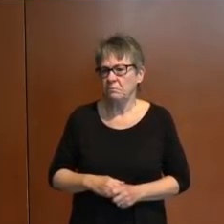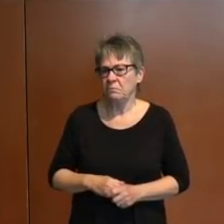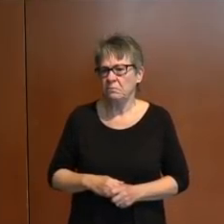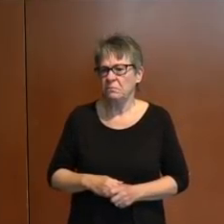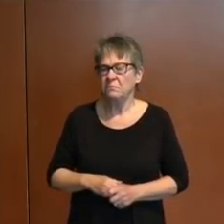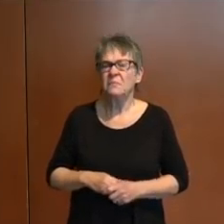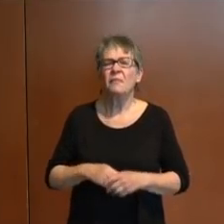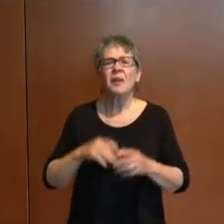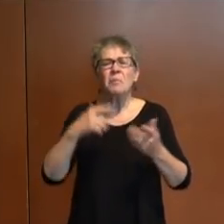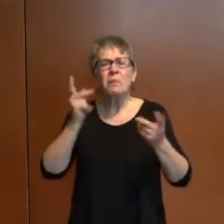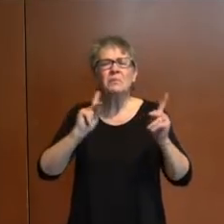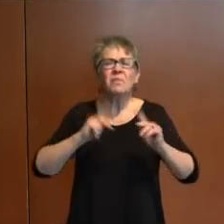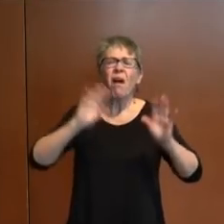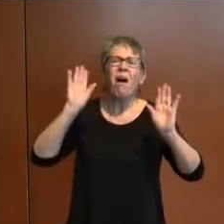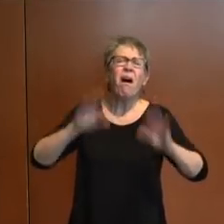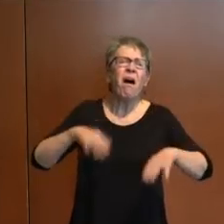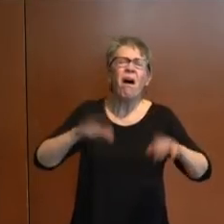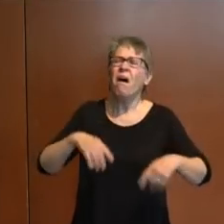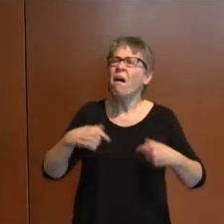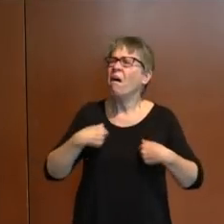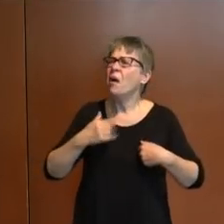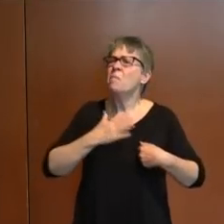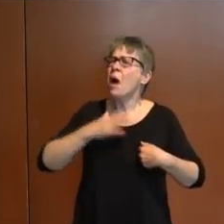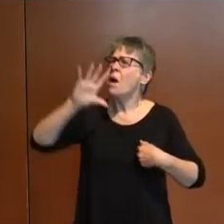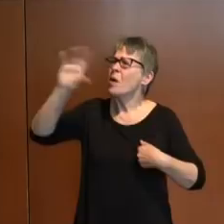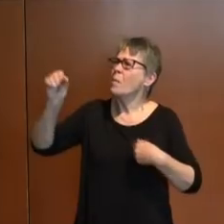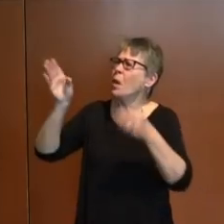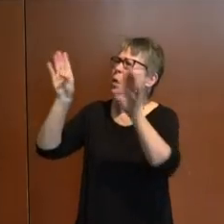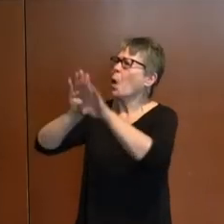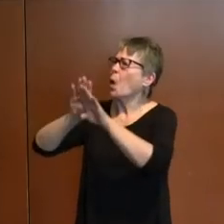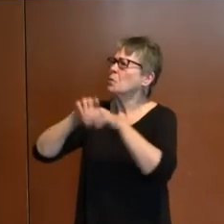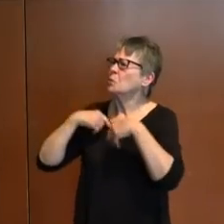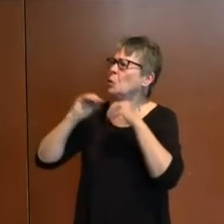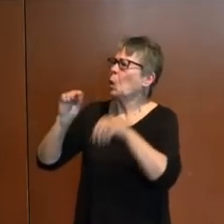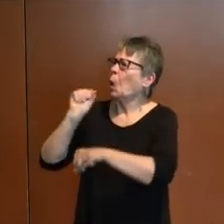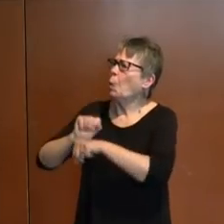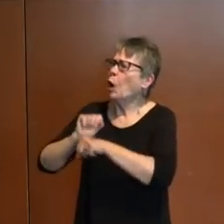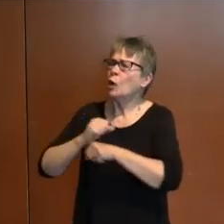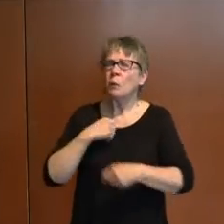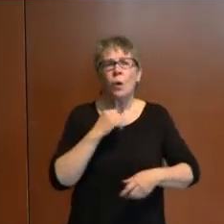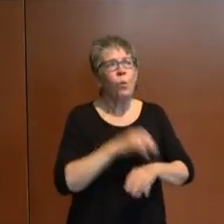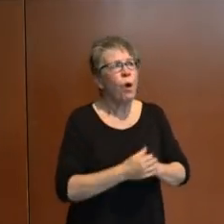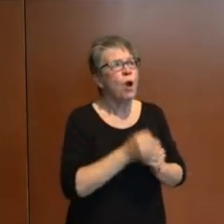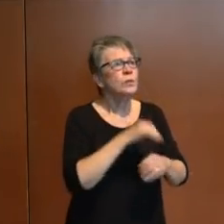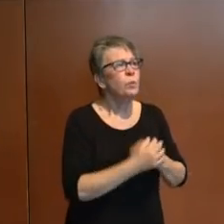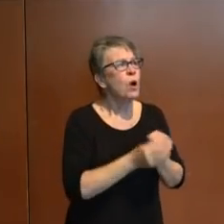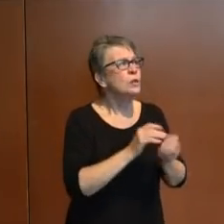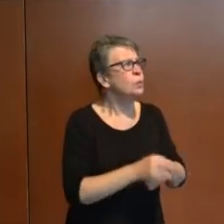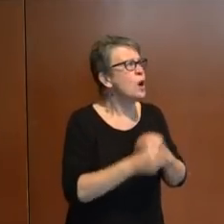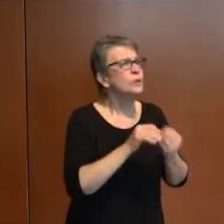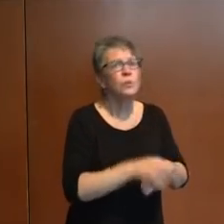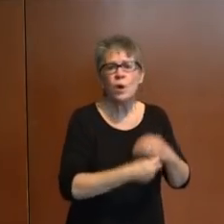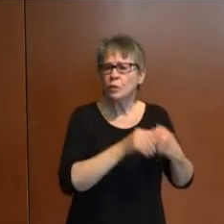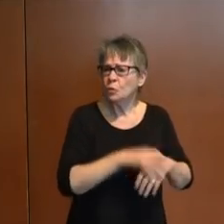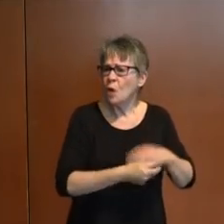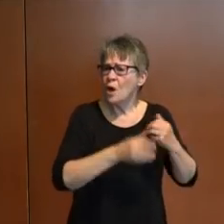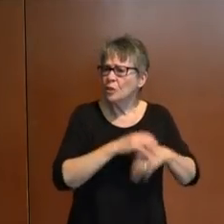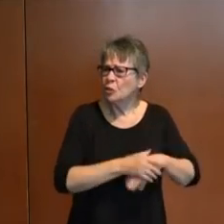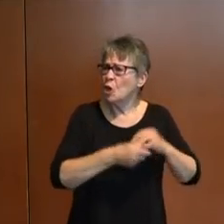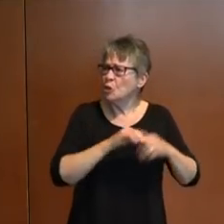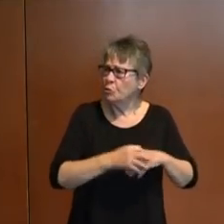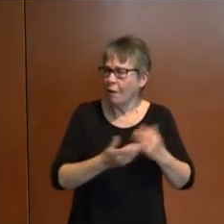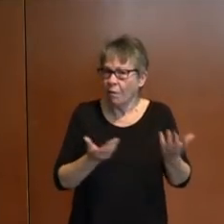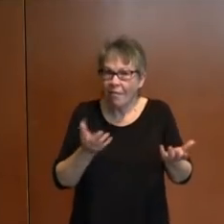my hands or keep it 6 feet away from people? There is a reason, and it is a big reason. We want to be on the